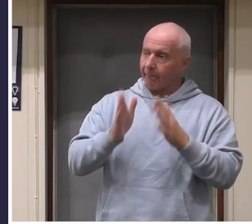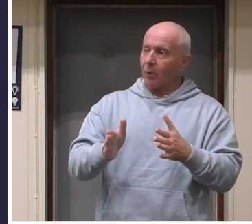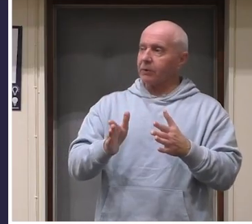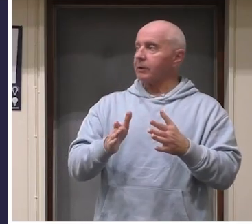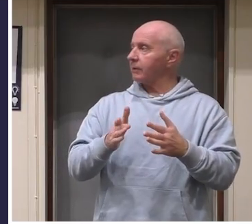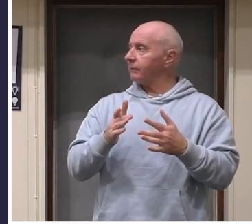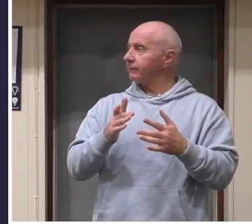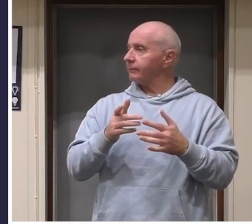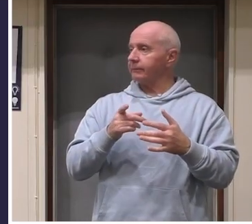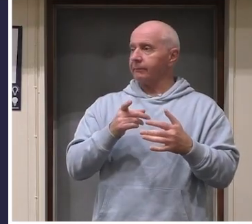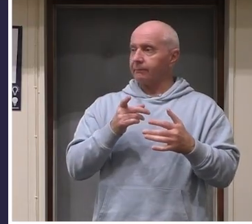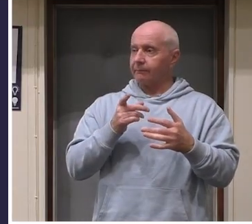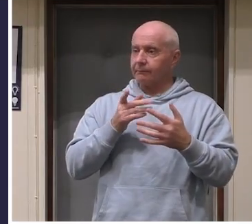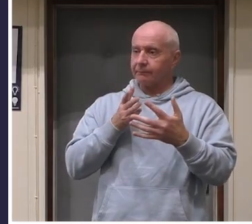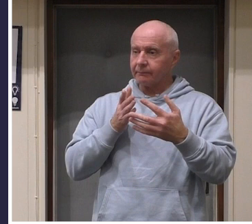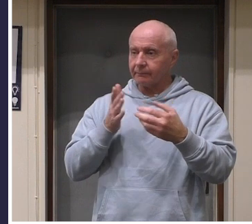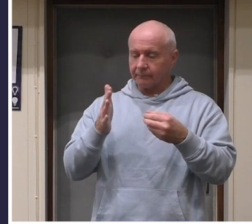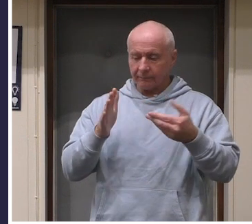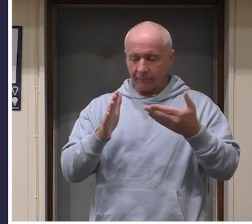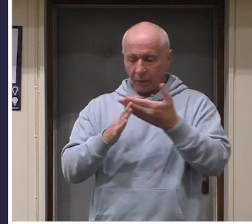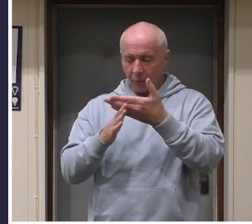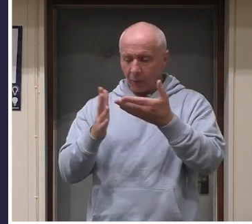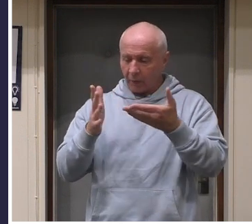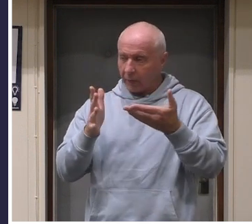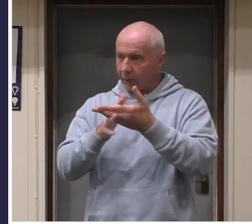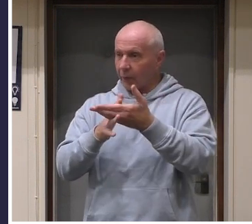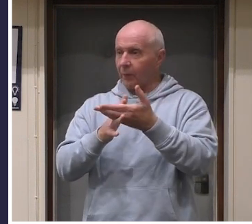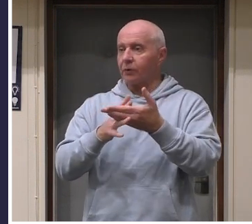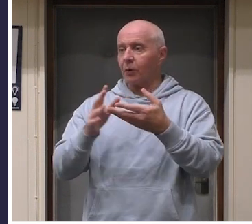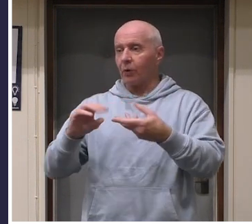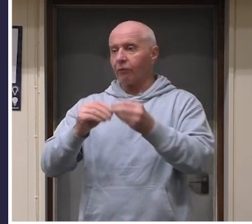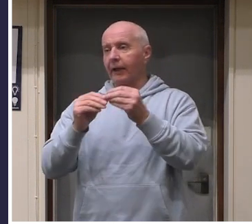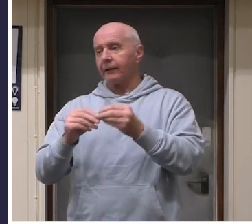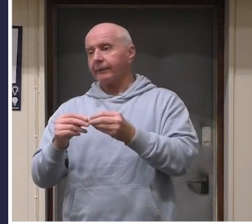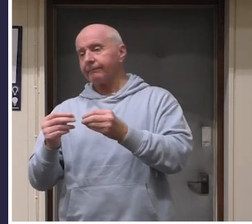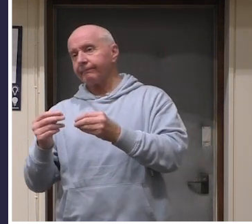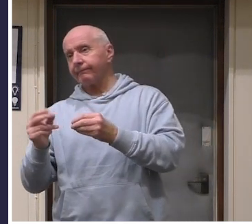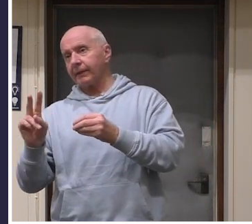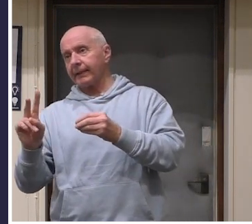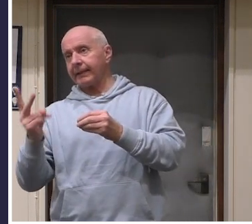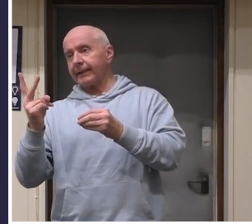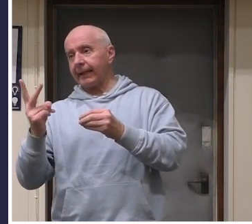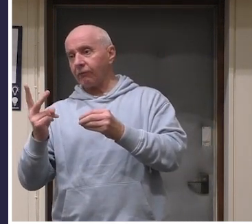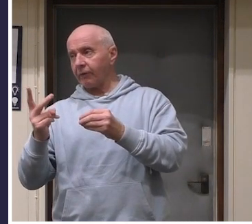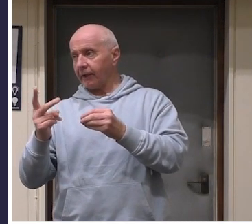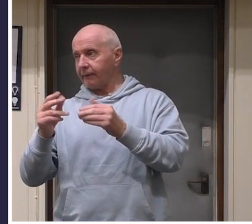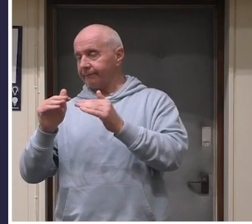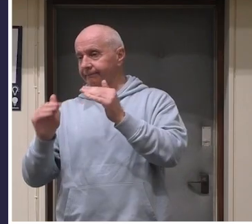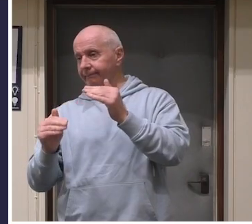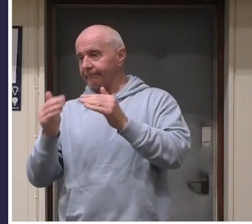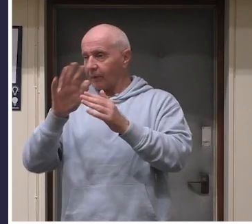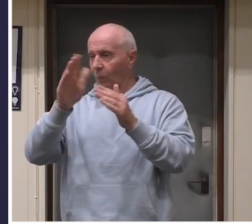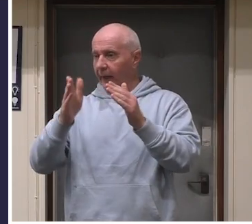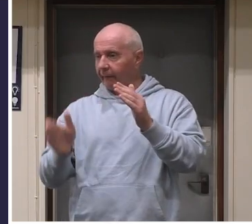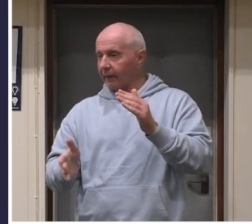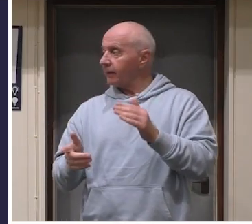gone through both slits to create these secondary waves, which then interfere with each other at the screen. That's the only way to explain the results